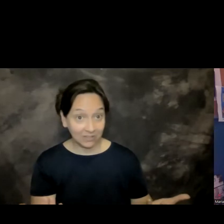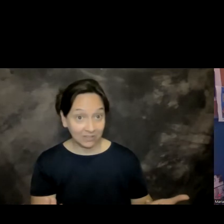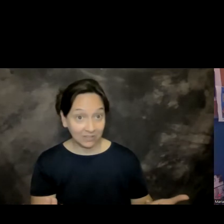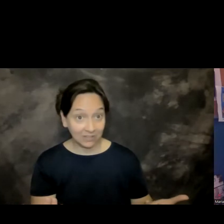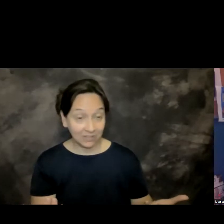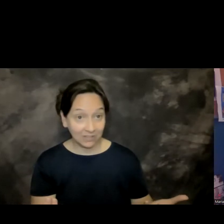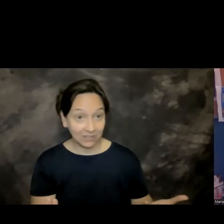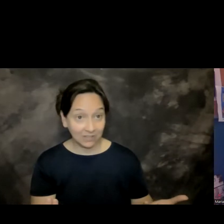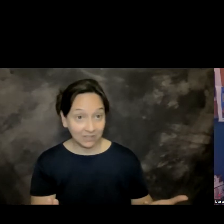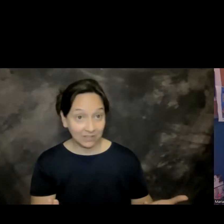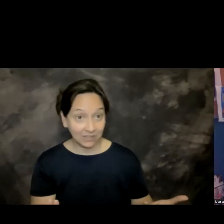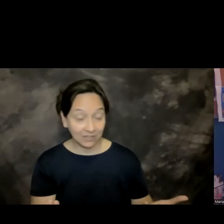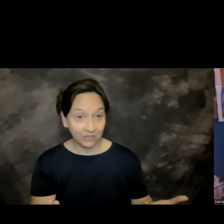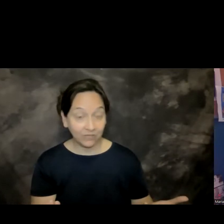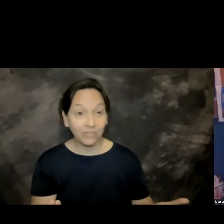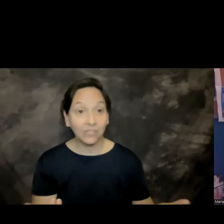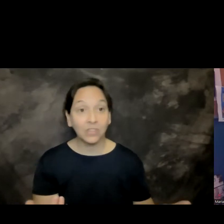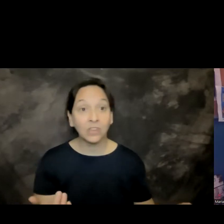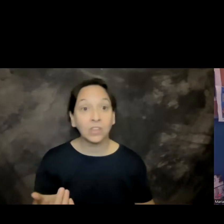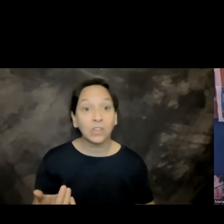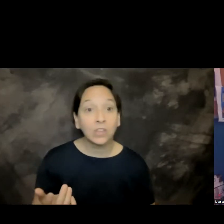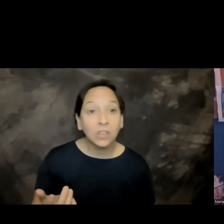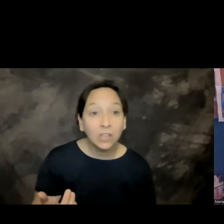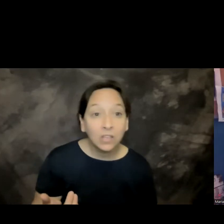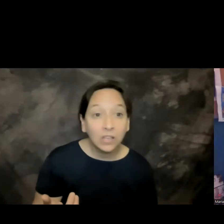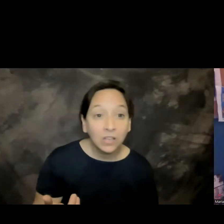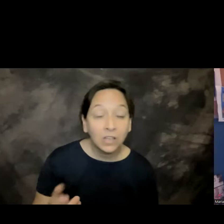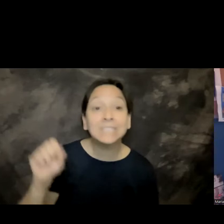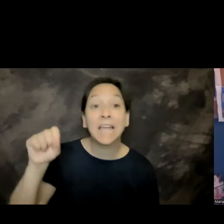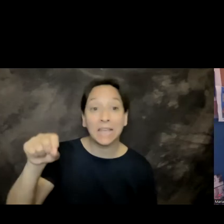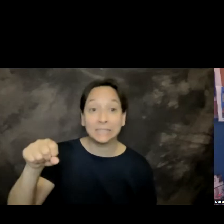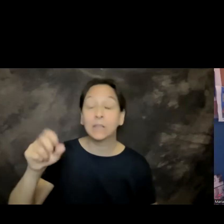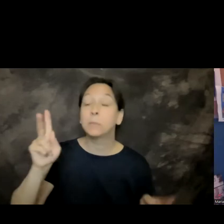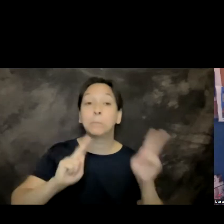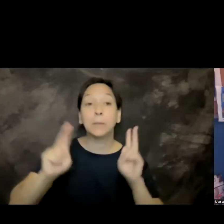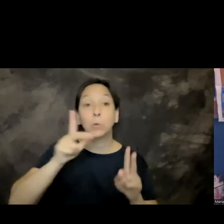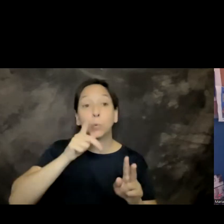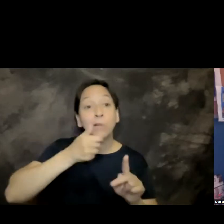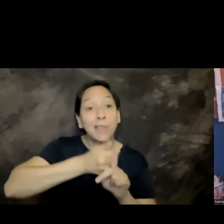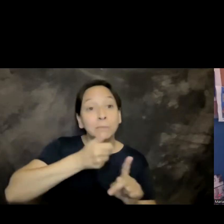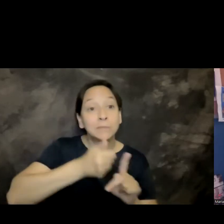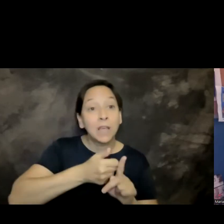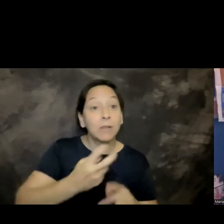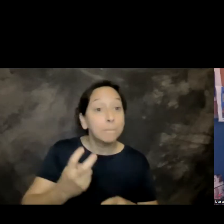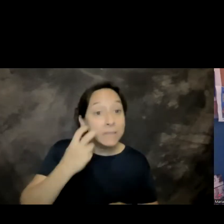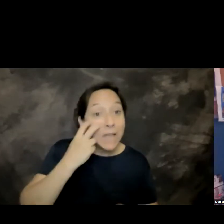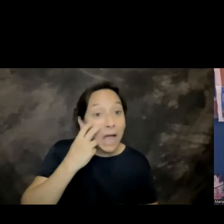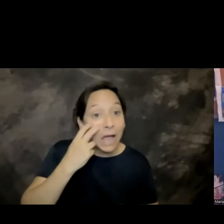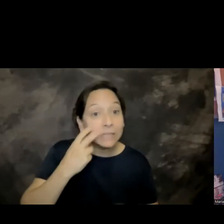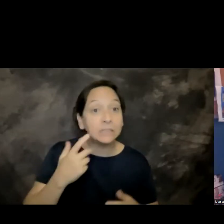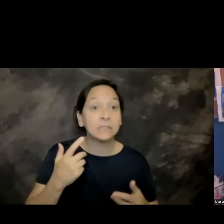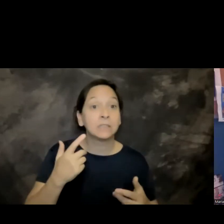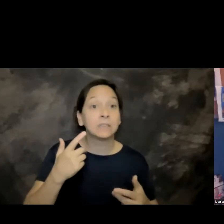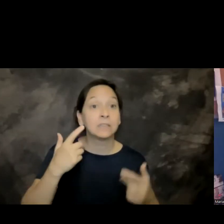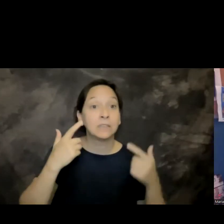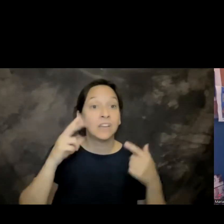Is regarding the blind and visually impaired people, how they will be helped. Like